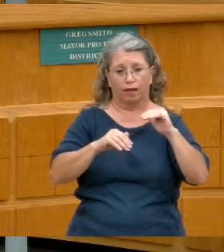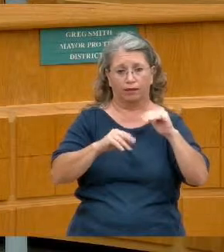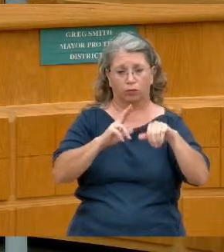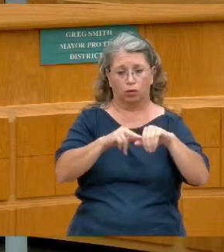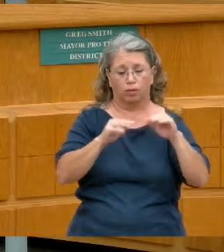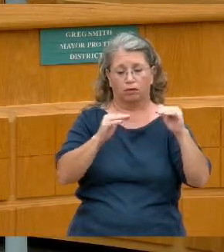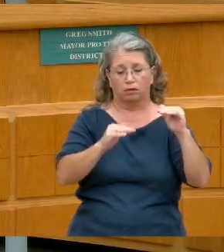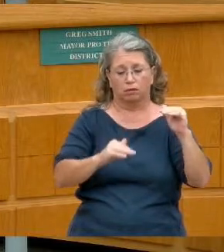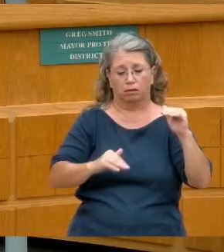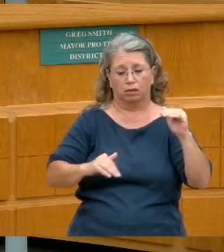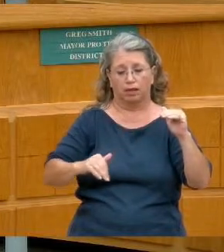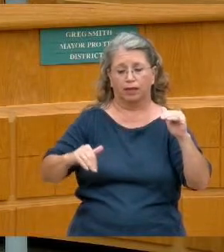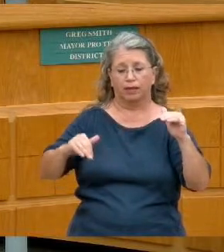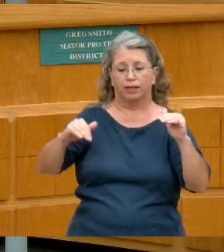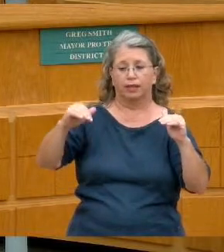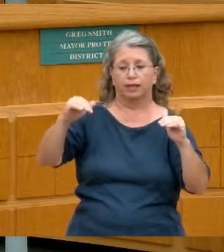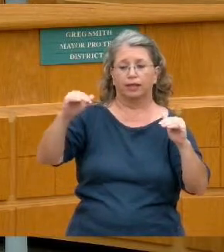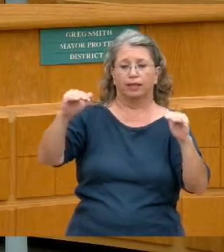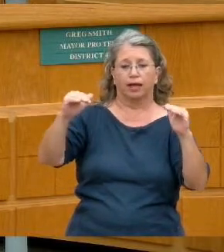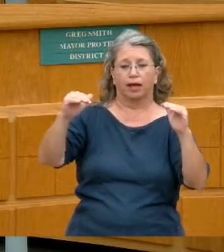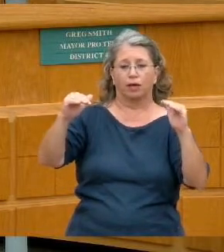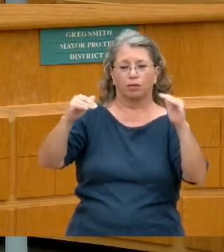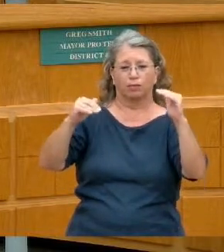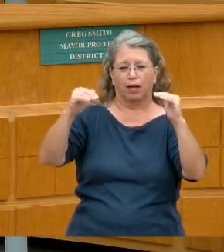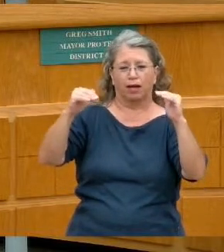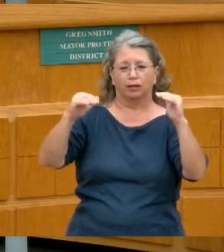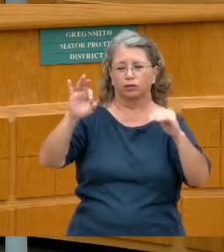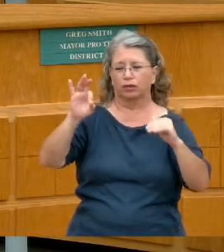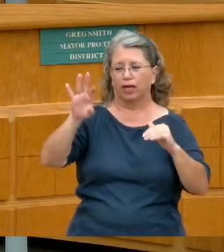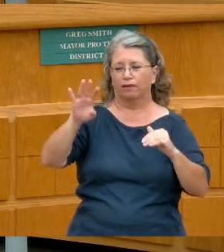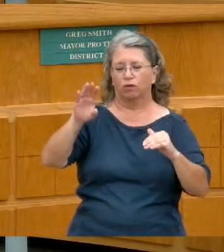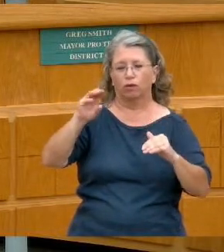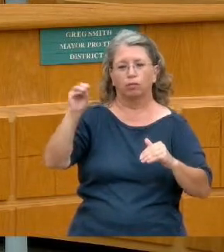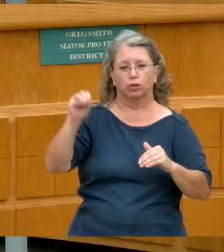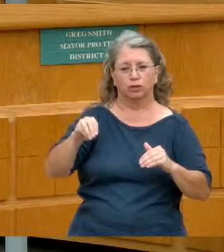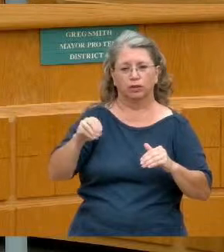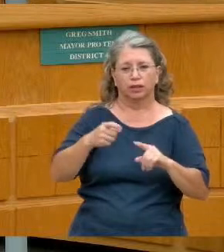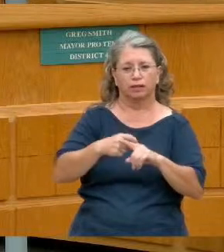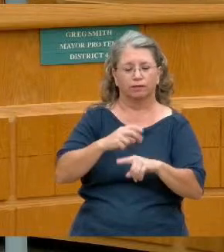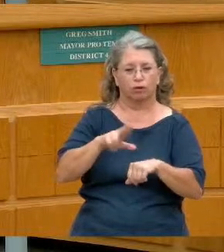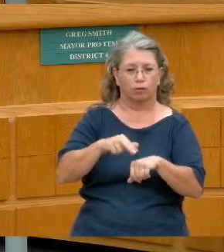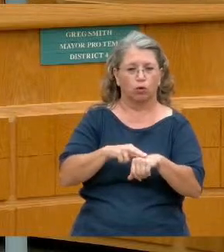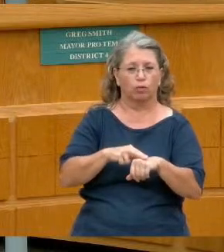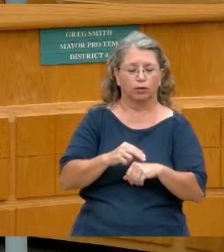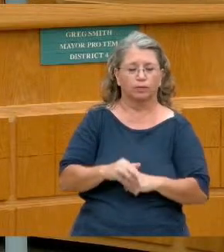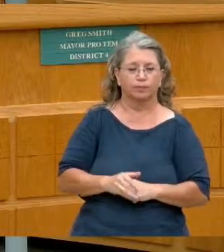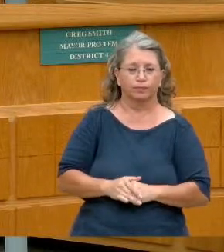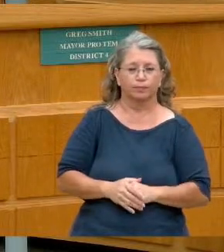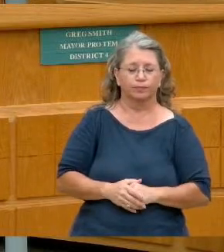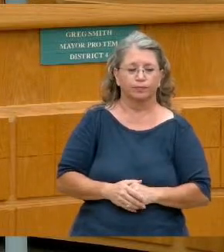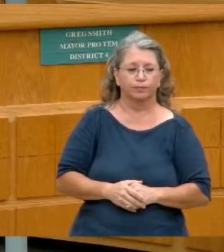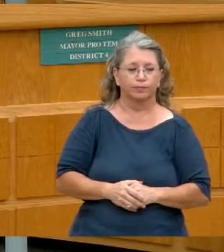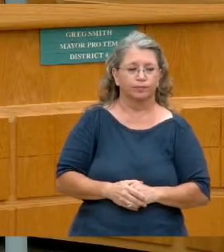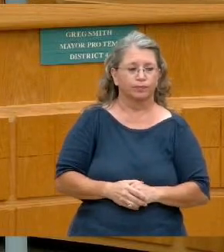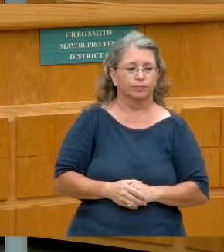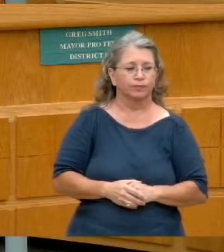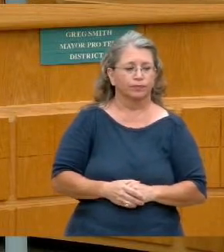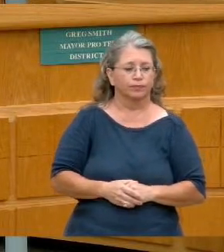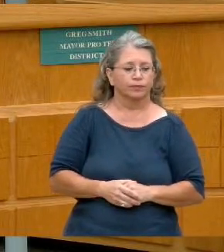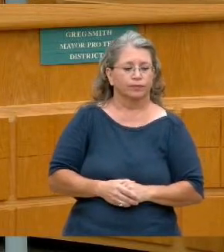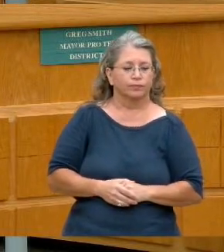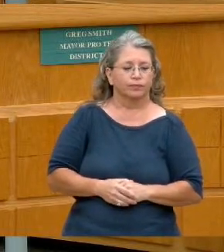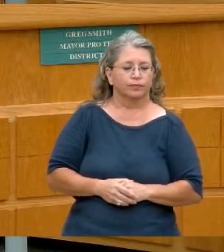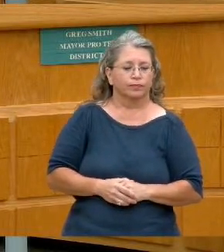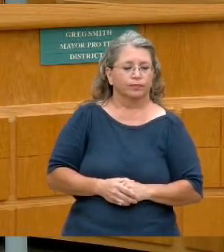up to 94% or so from normal of people leaving home. The other